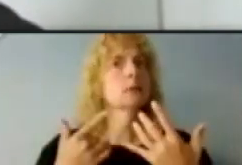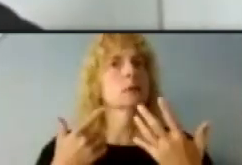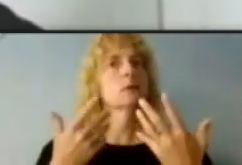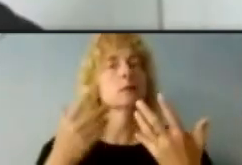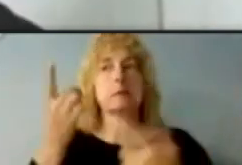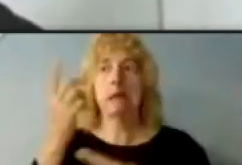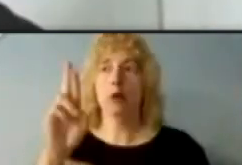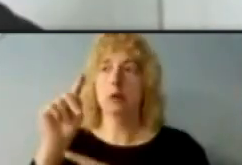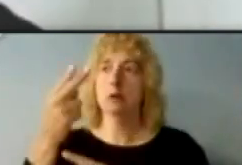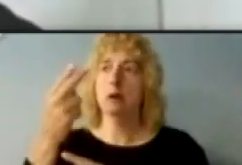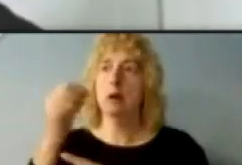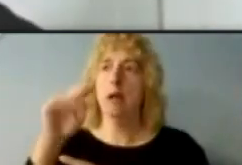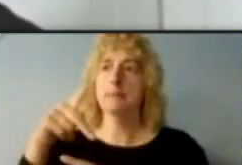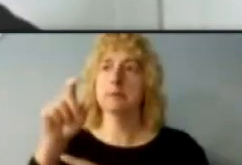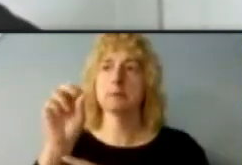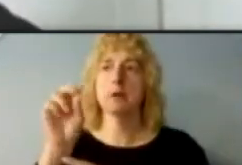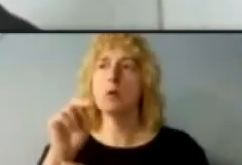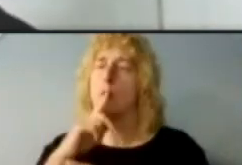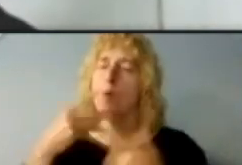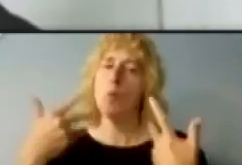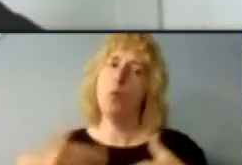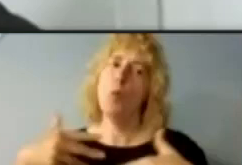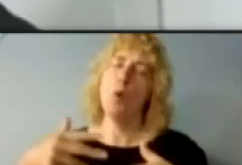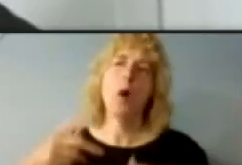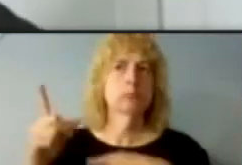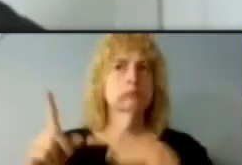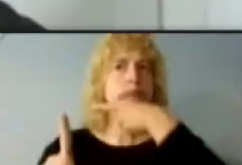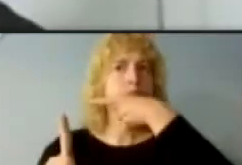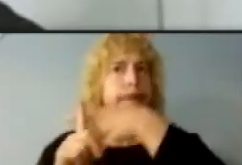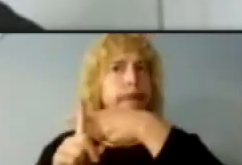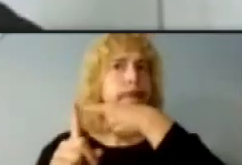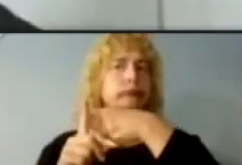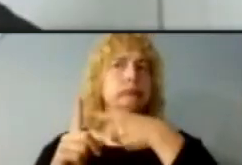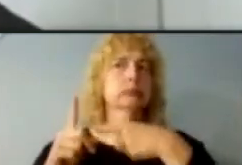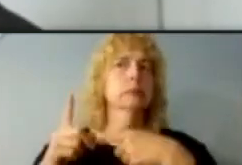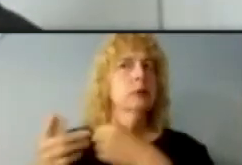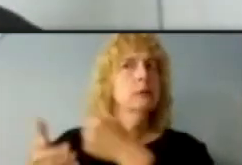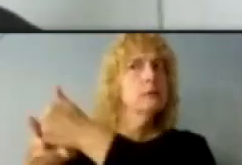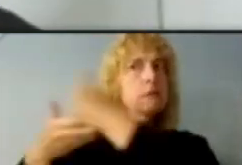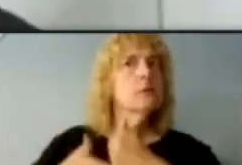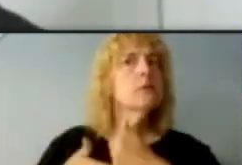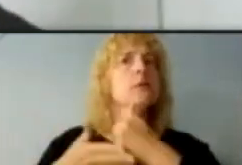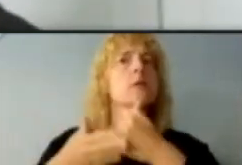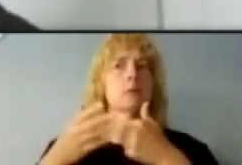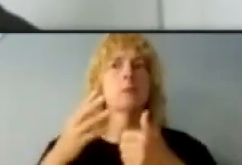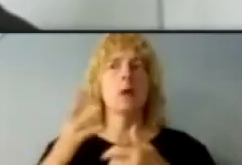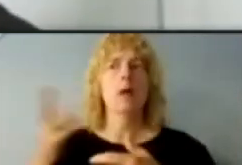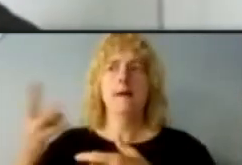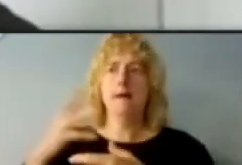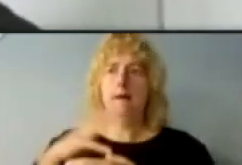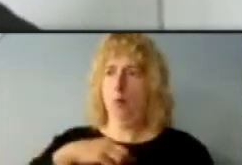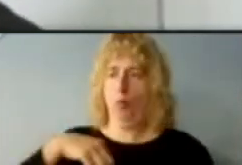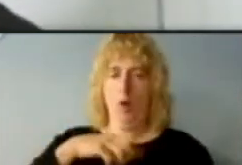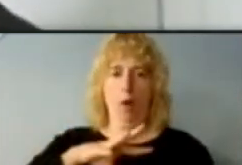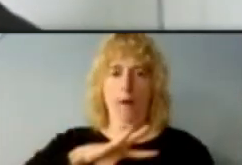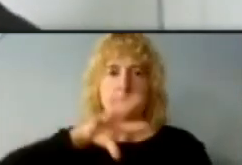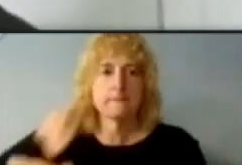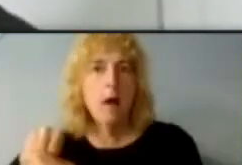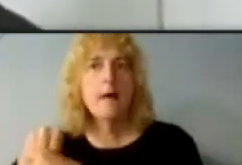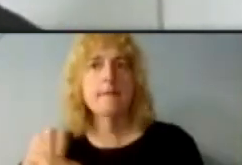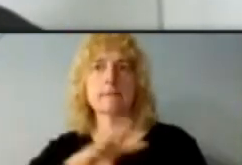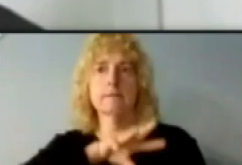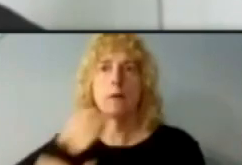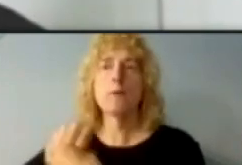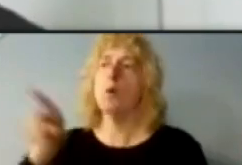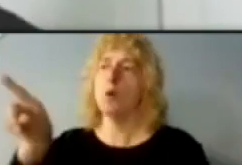asset, very diligent, and has involved us at so many different levels. I think that, again, Wayne State deserves a lot of